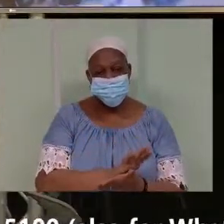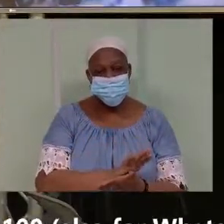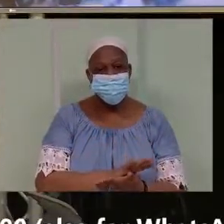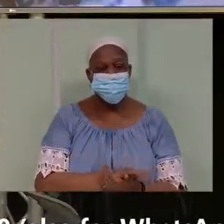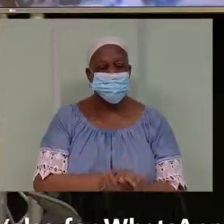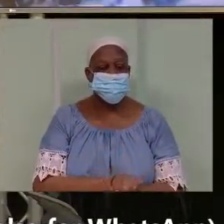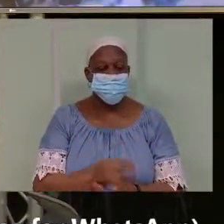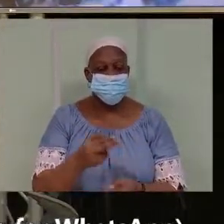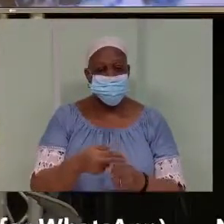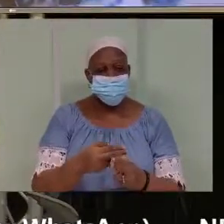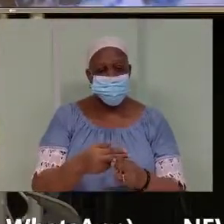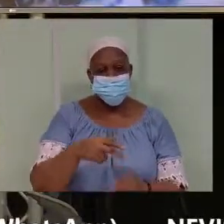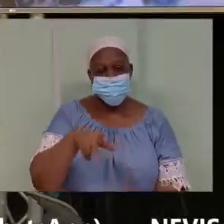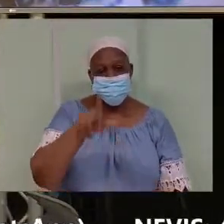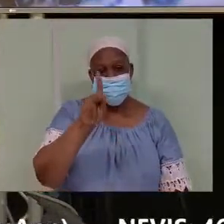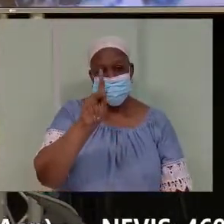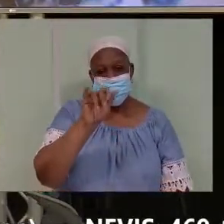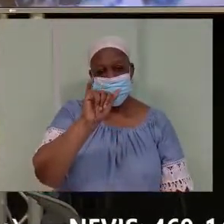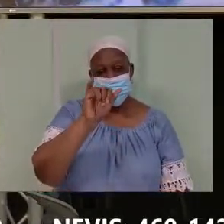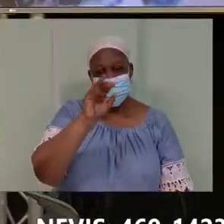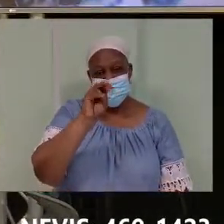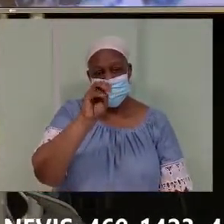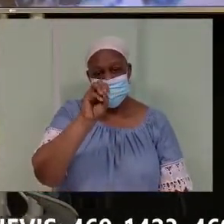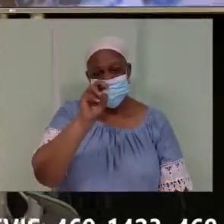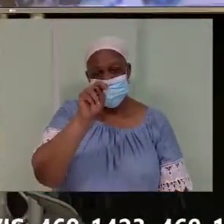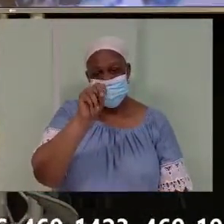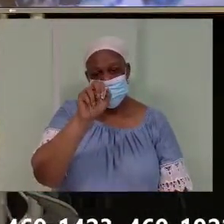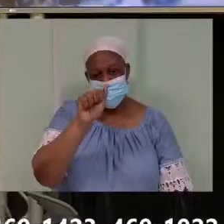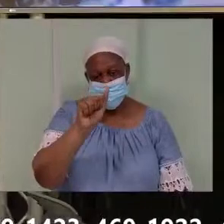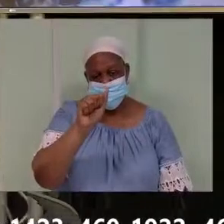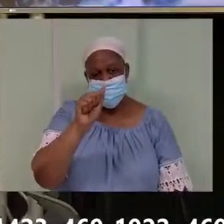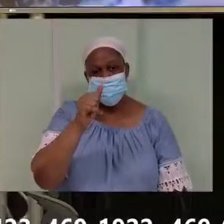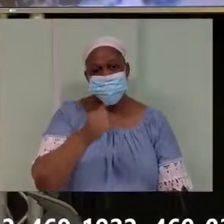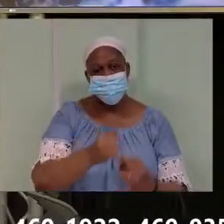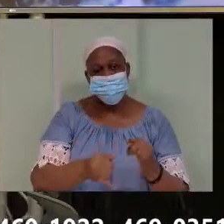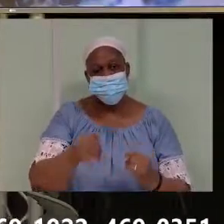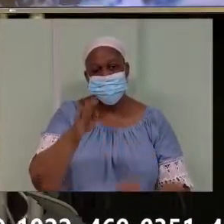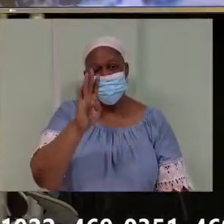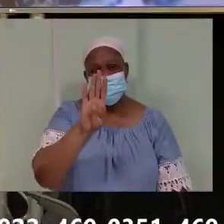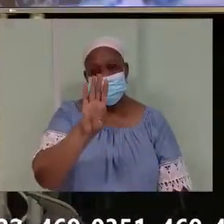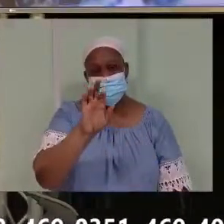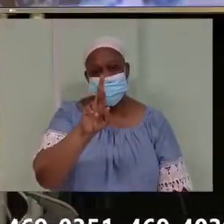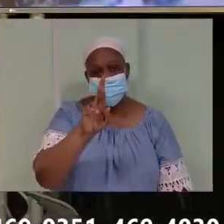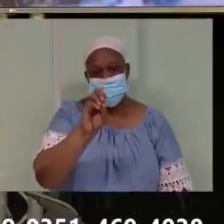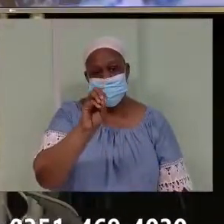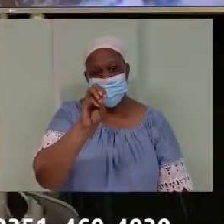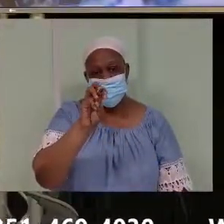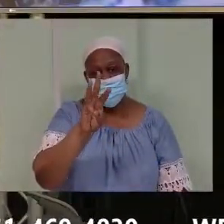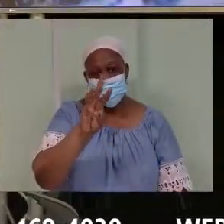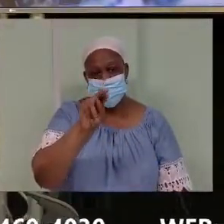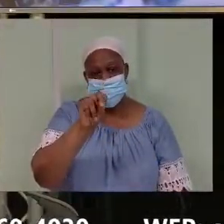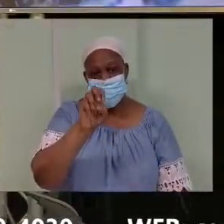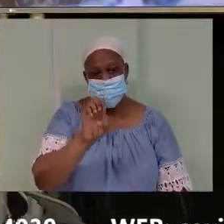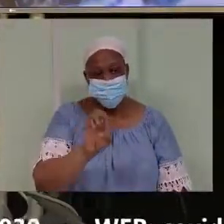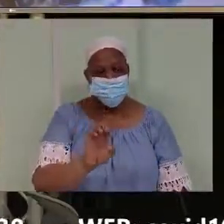Kimona Brown, to share some remarks with us. Ms. Brown.